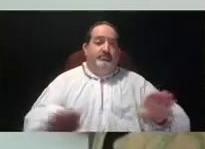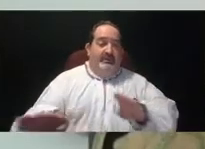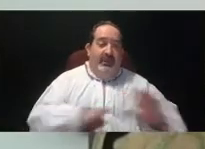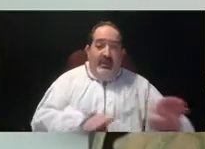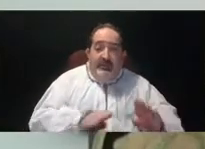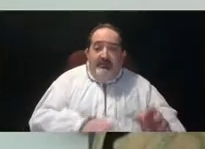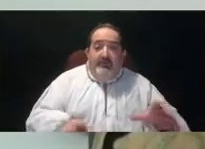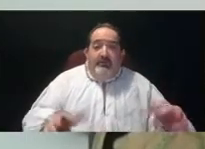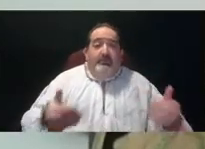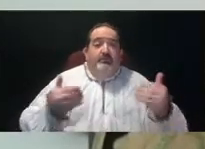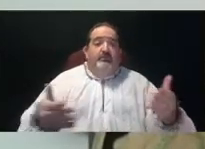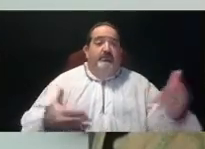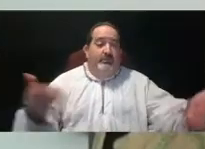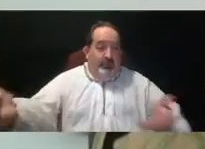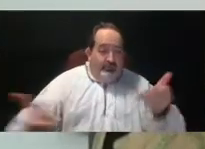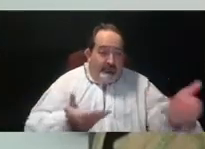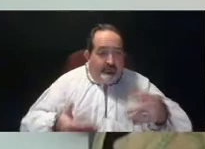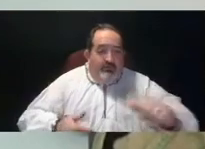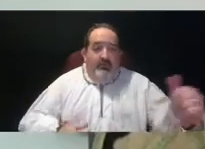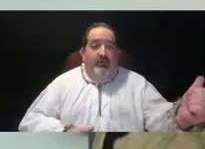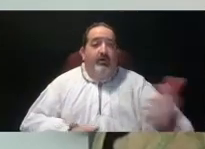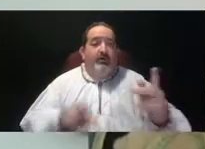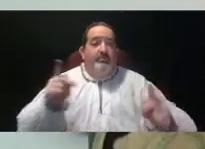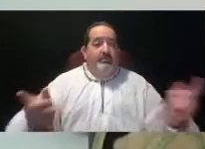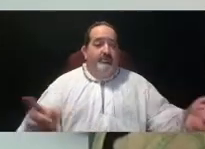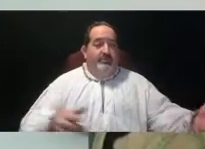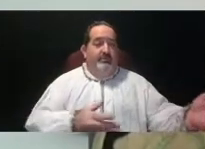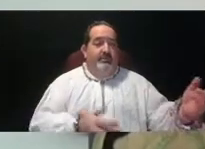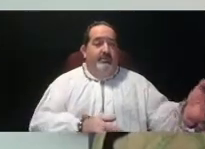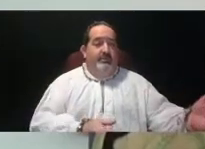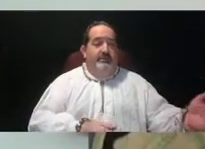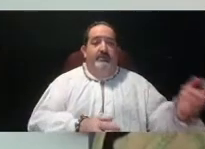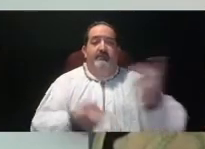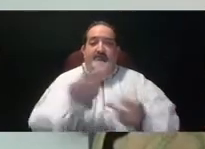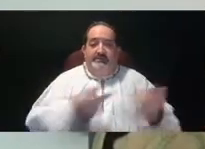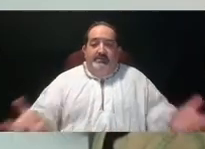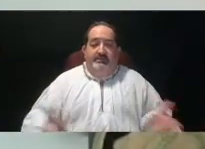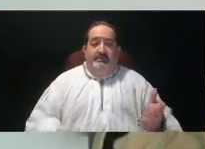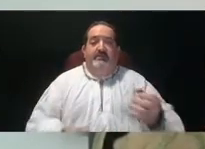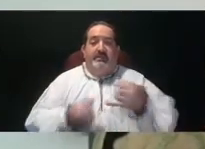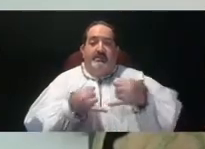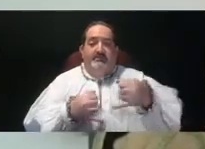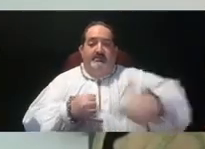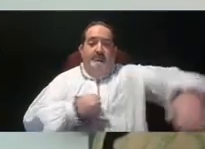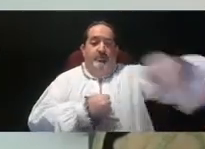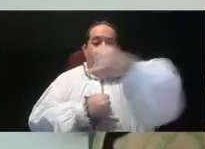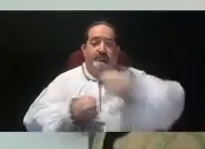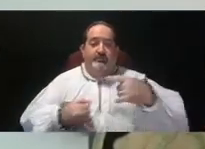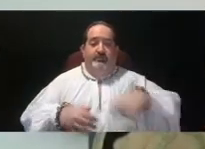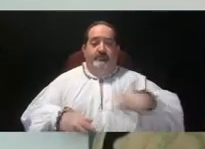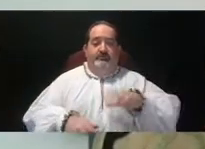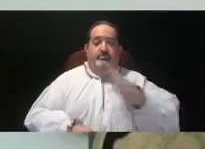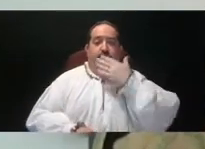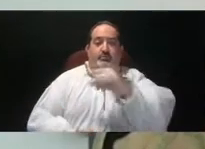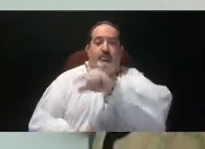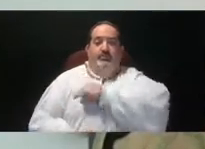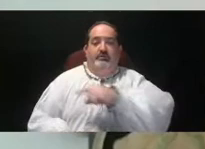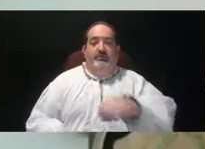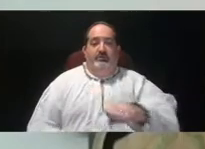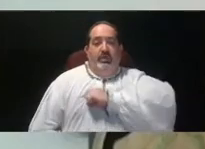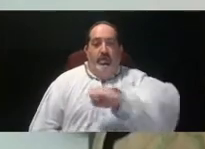extend the hospitality of the barony to all who journey within its borders. As these fine qualities flourish through the barony, the Baron